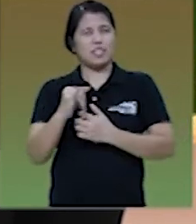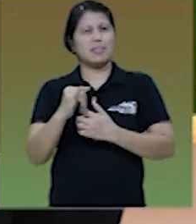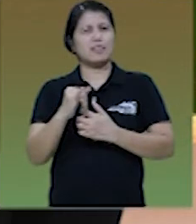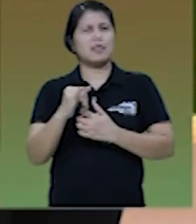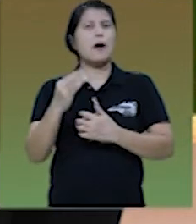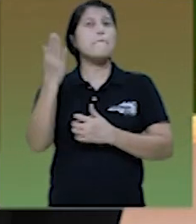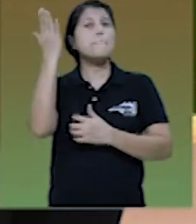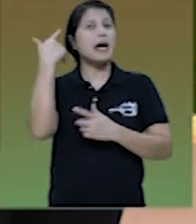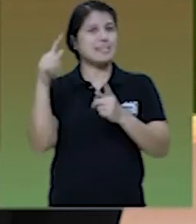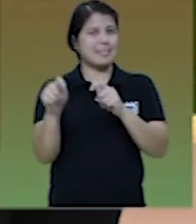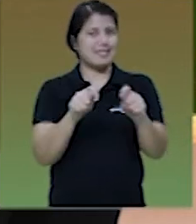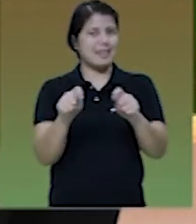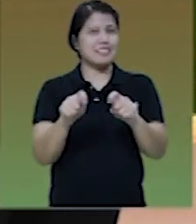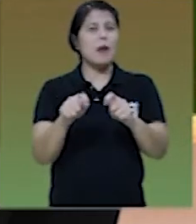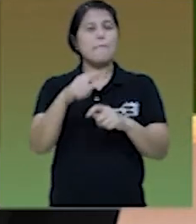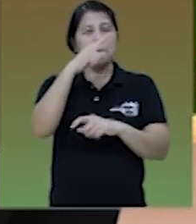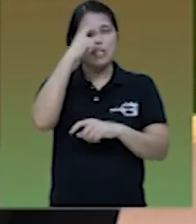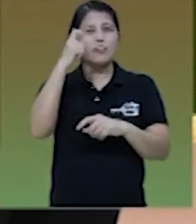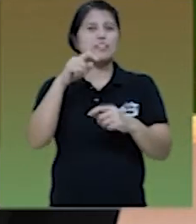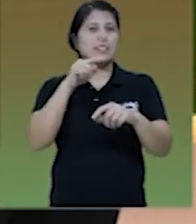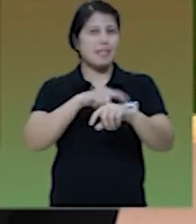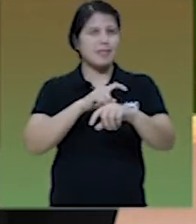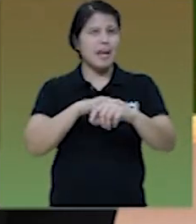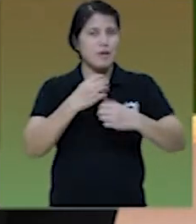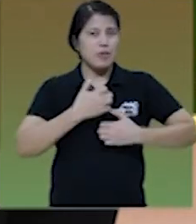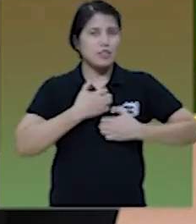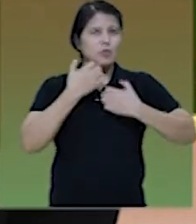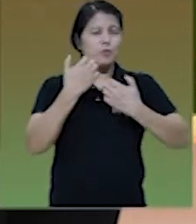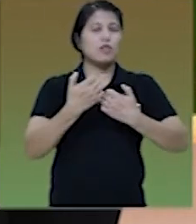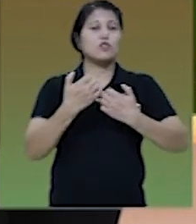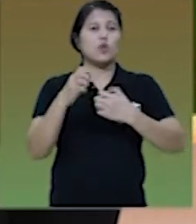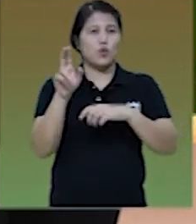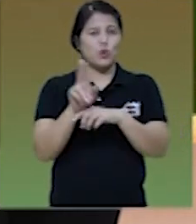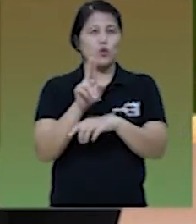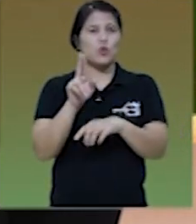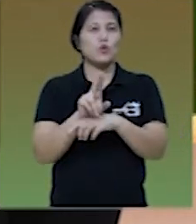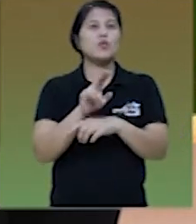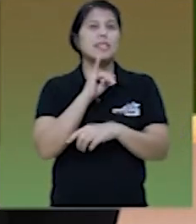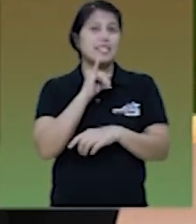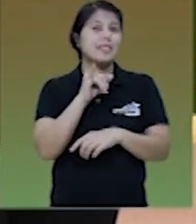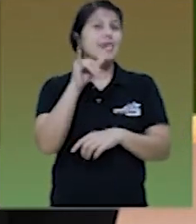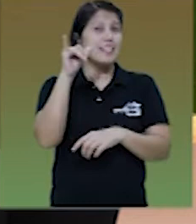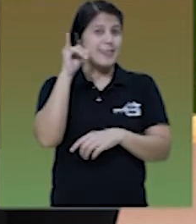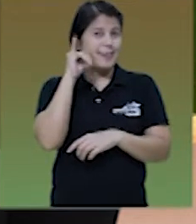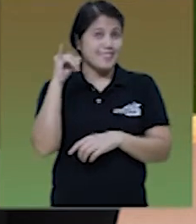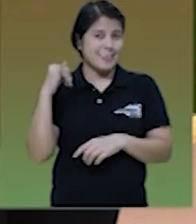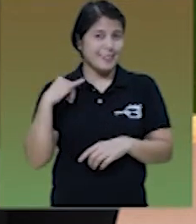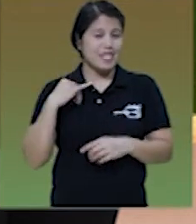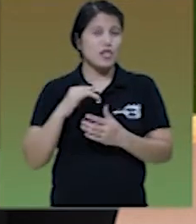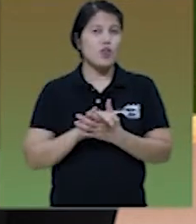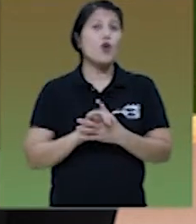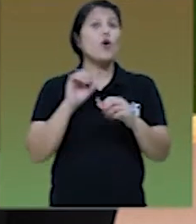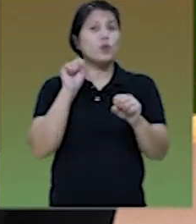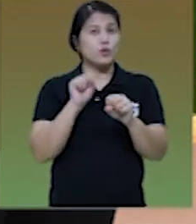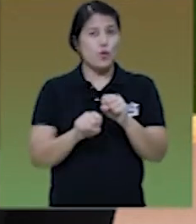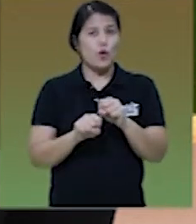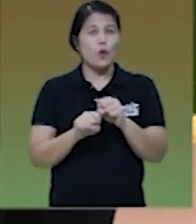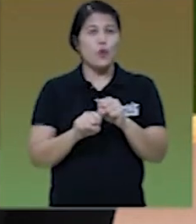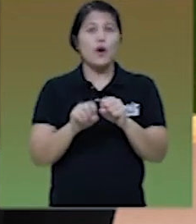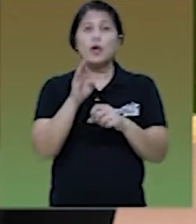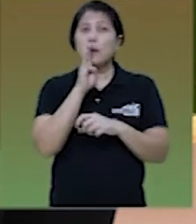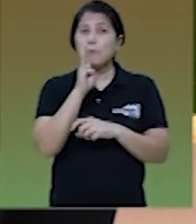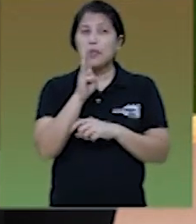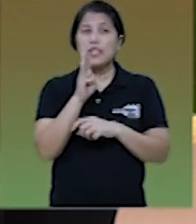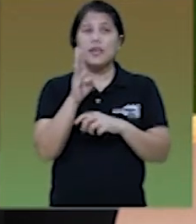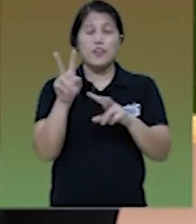the past tense because the time expression used is yesterday. So, the be